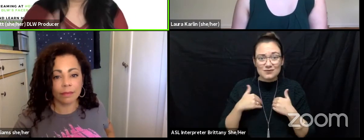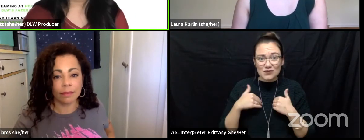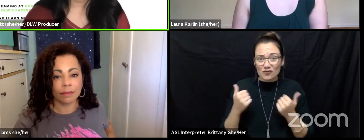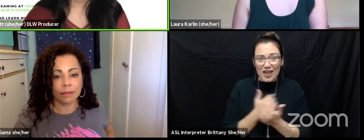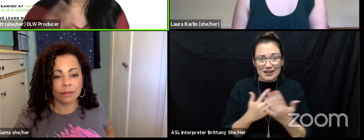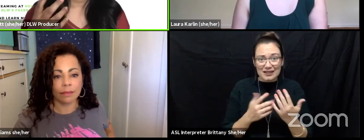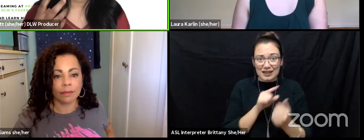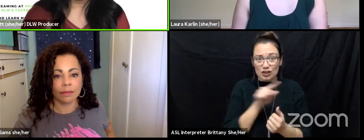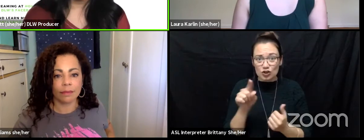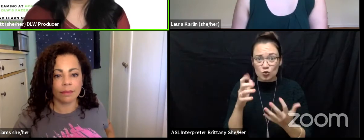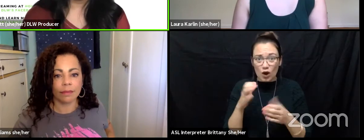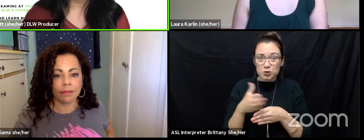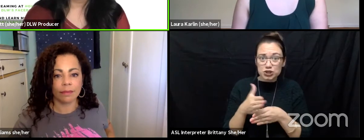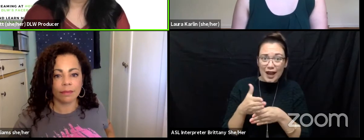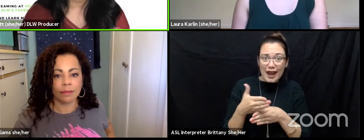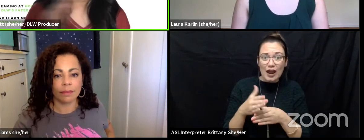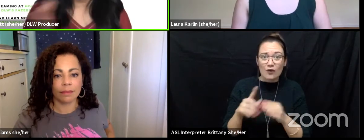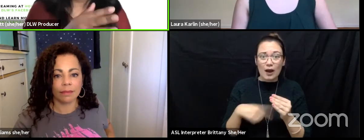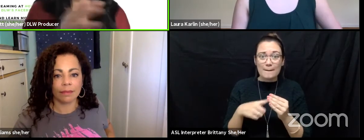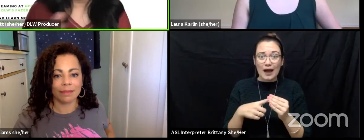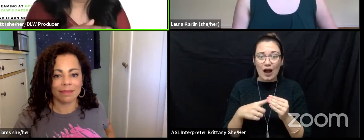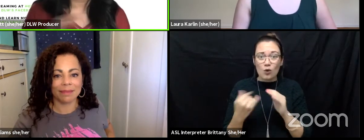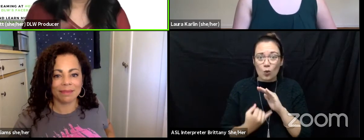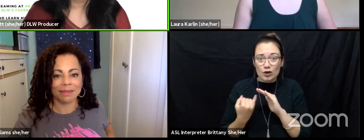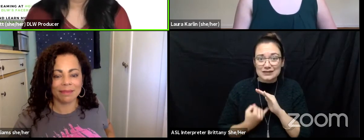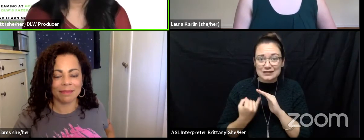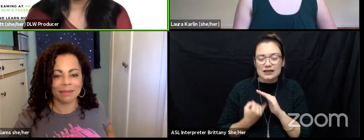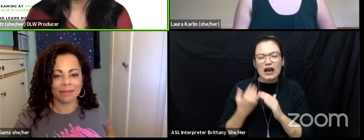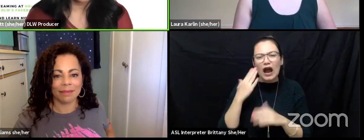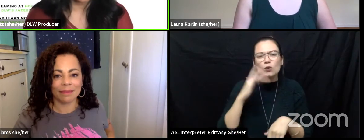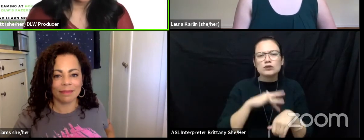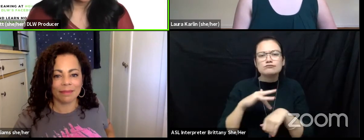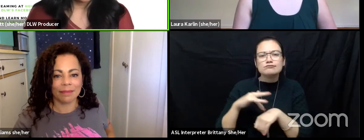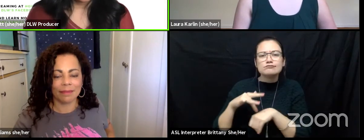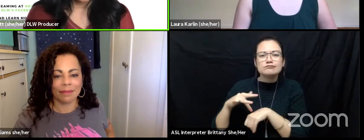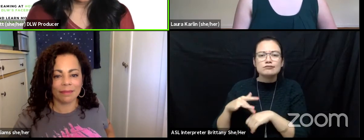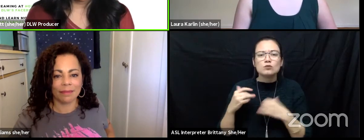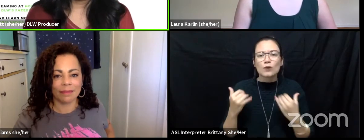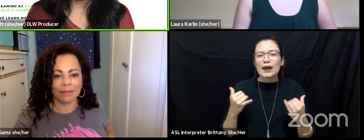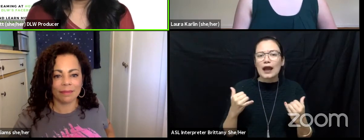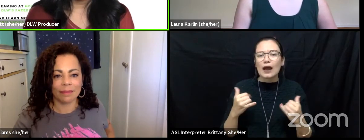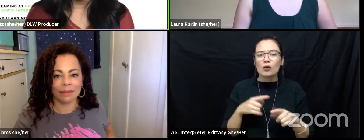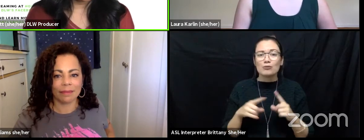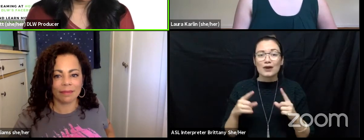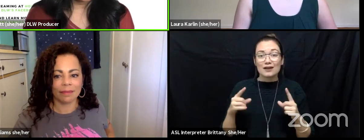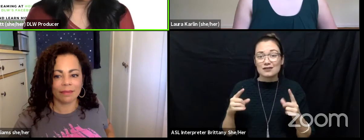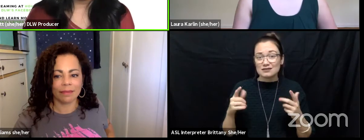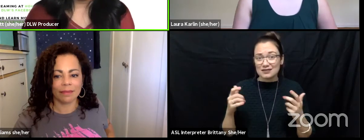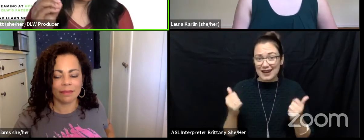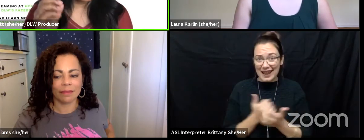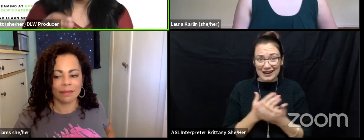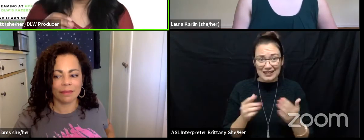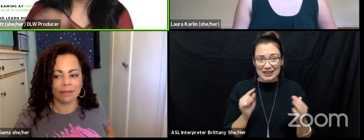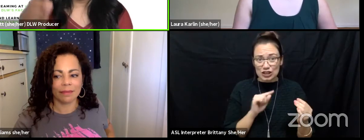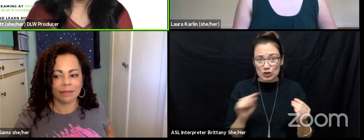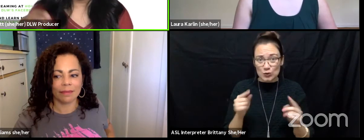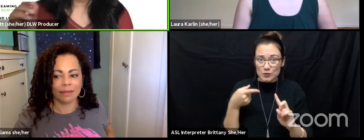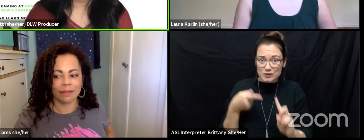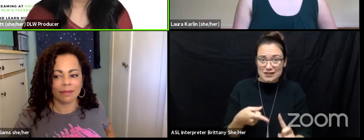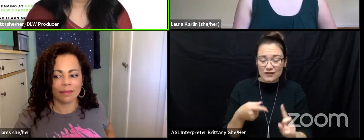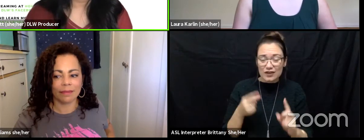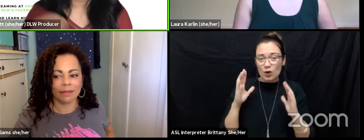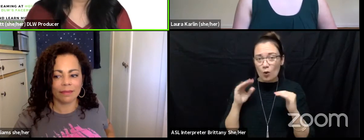to share about what you've learned about quarantine? I know we've touched on it in a couple different ways already, but anything that you specifically are